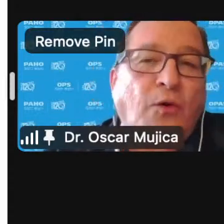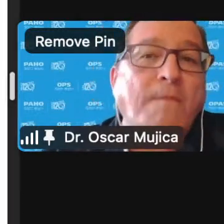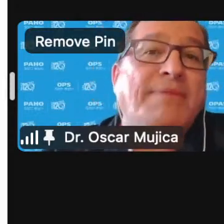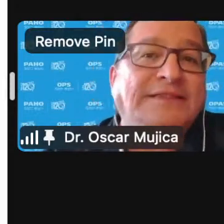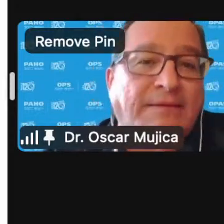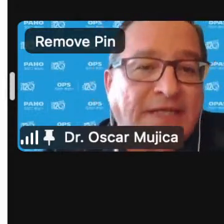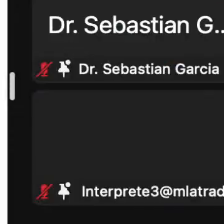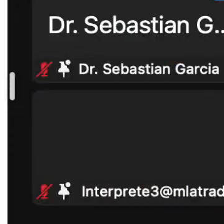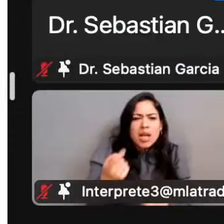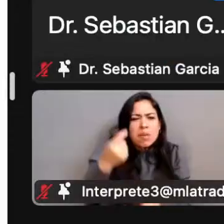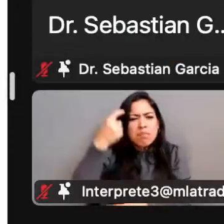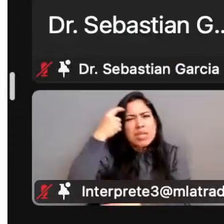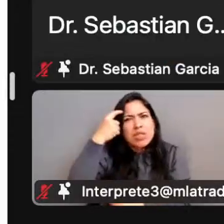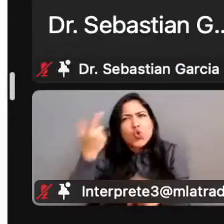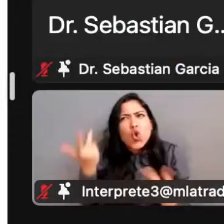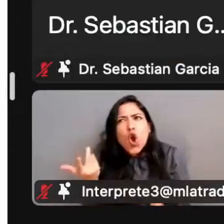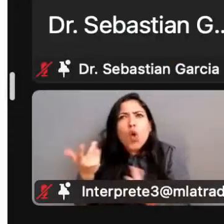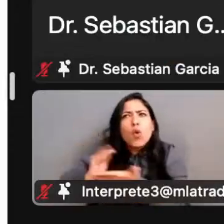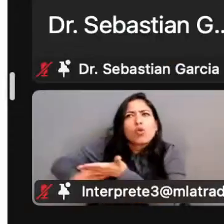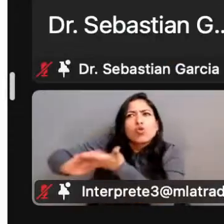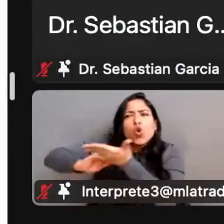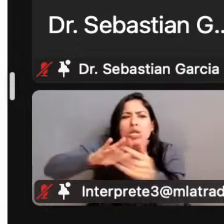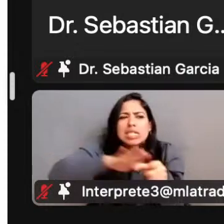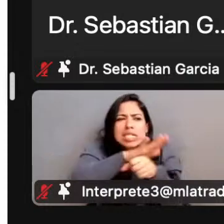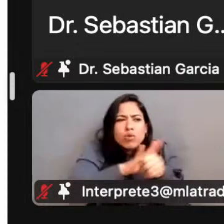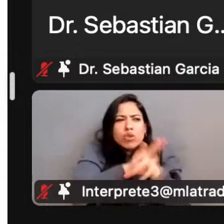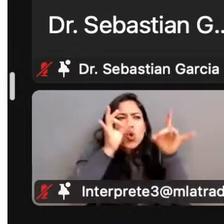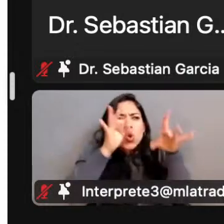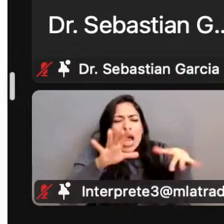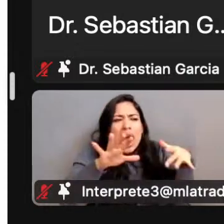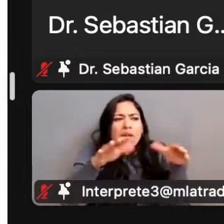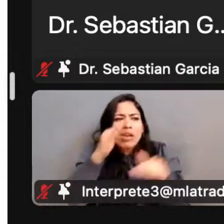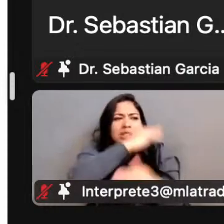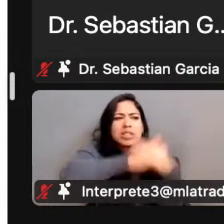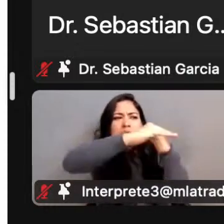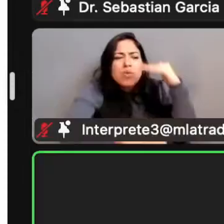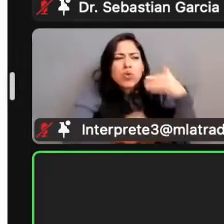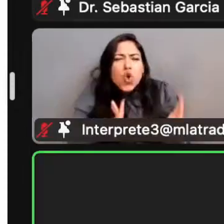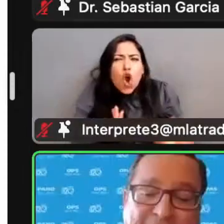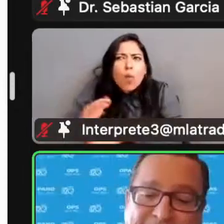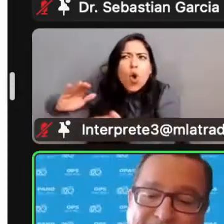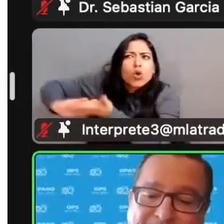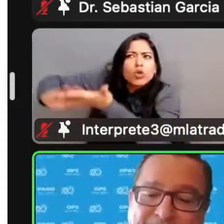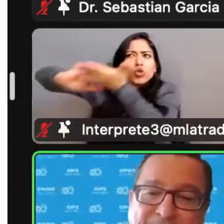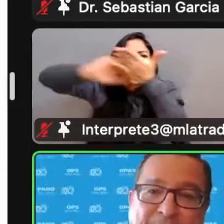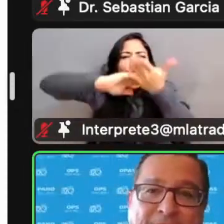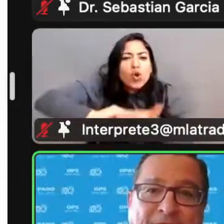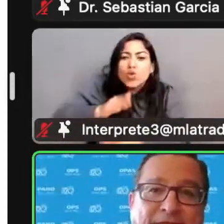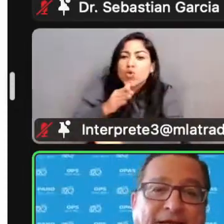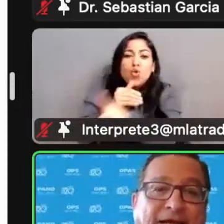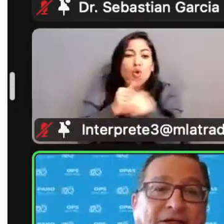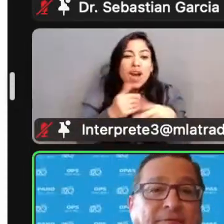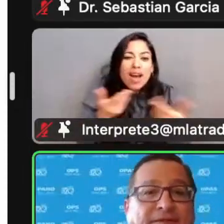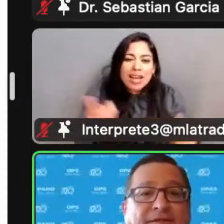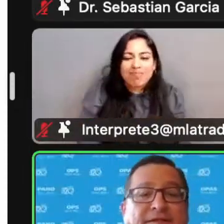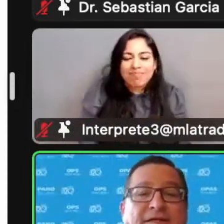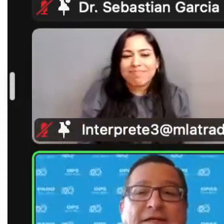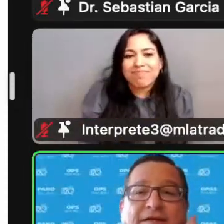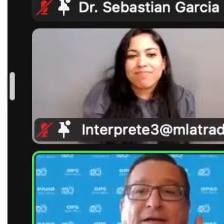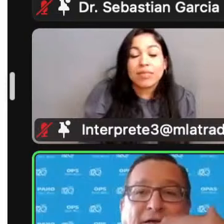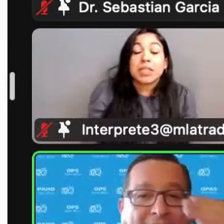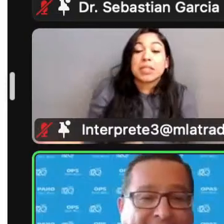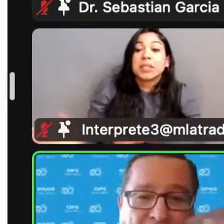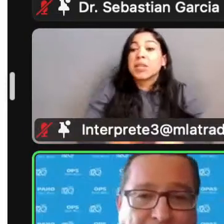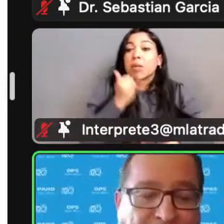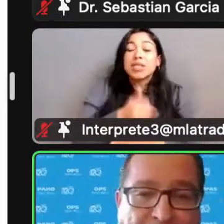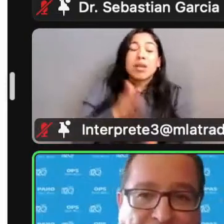dedicate any thought to this terrible situation and to the calamities that came after it. From